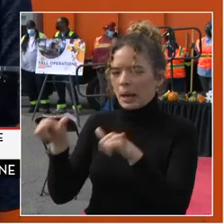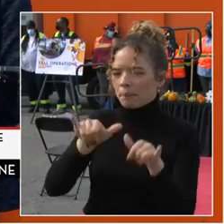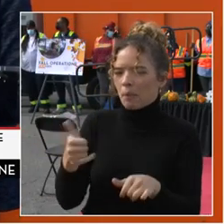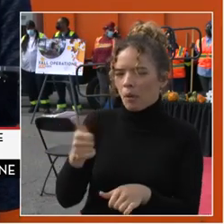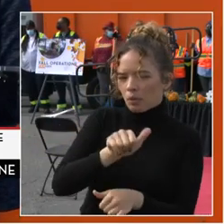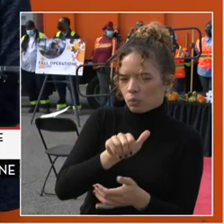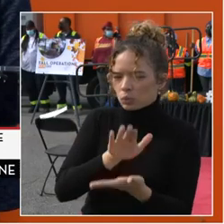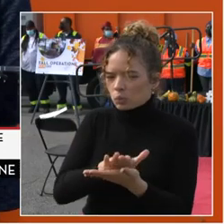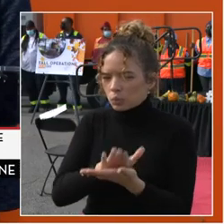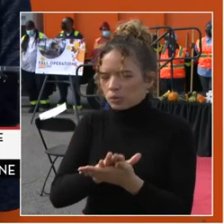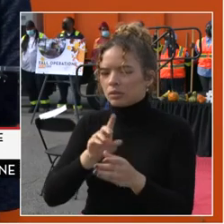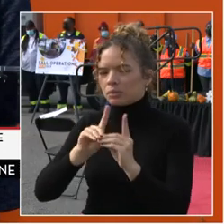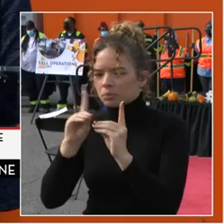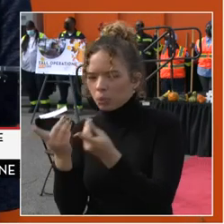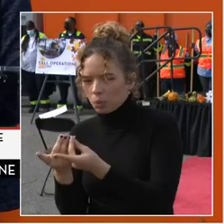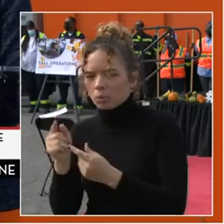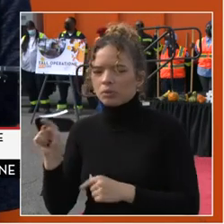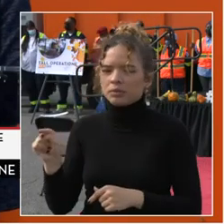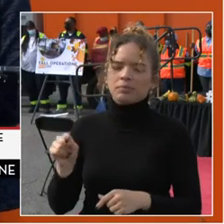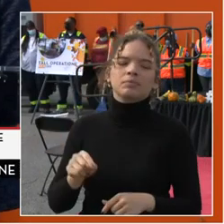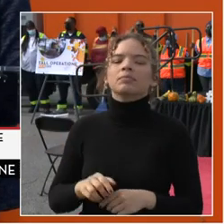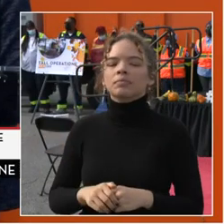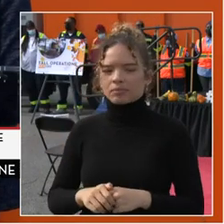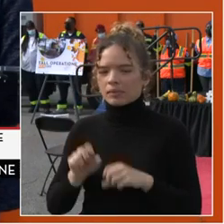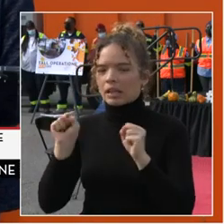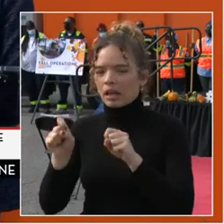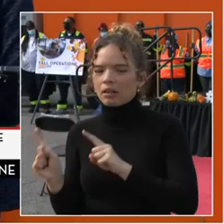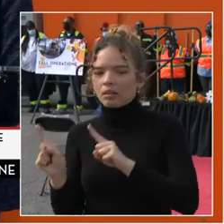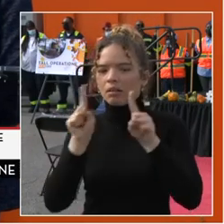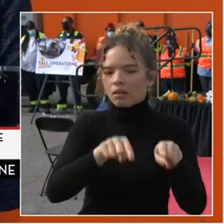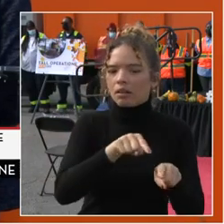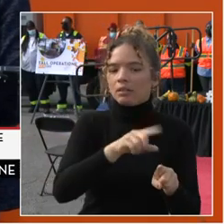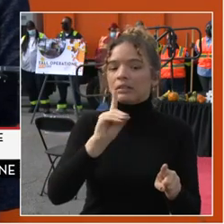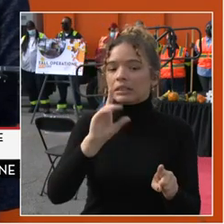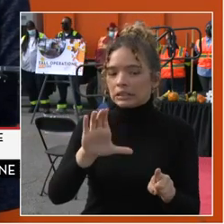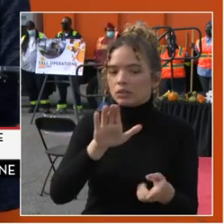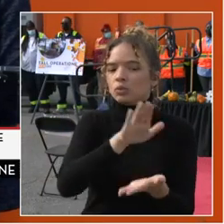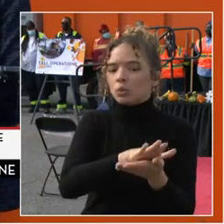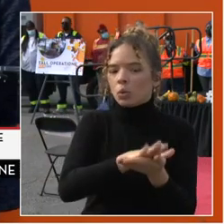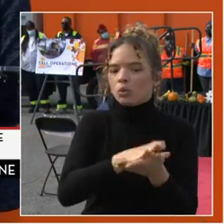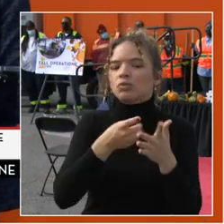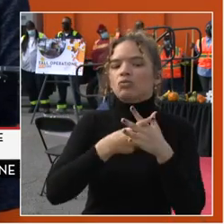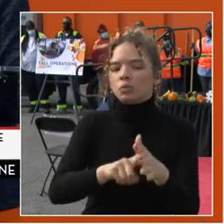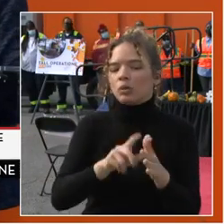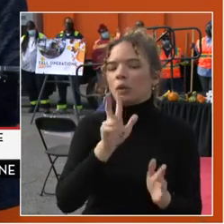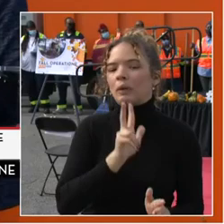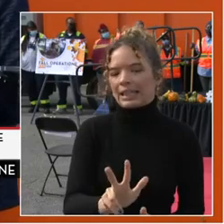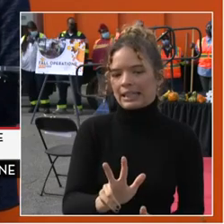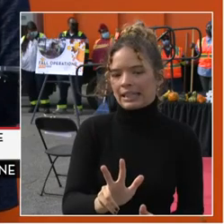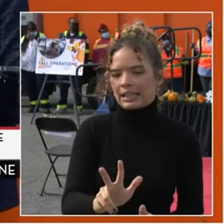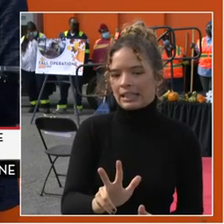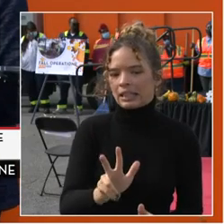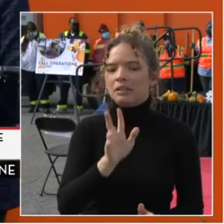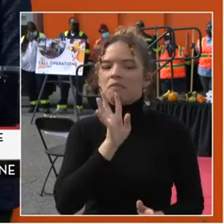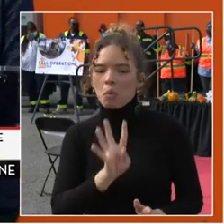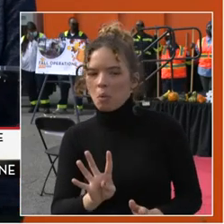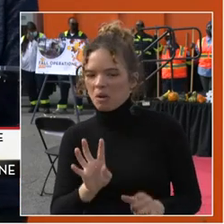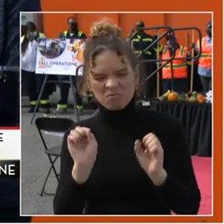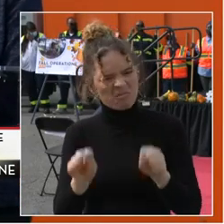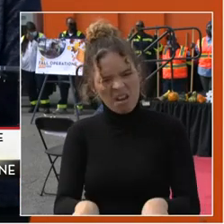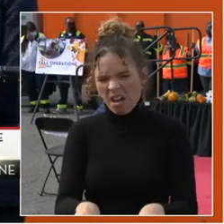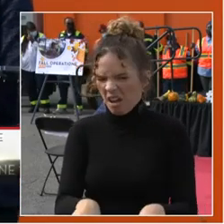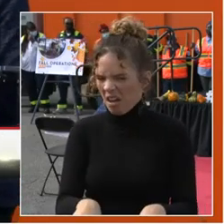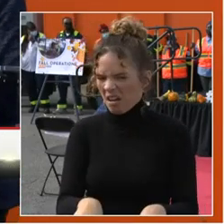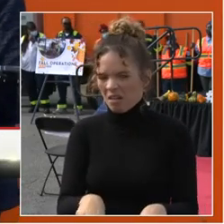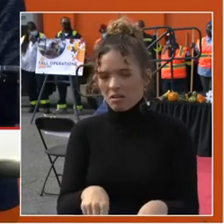DC schools beginning at pre-K 3 at 3 years old and 4 years old. So by the time they get